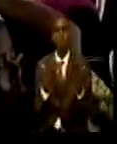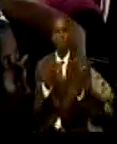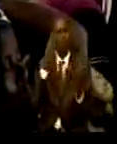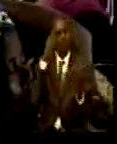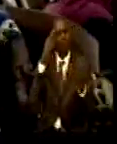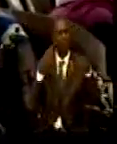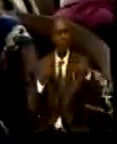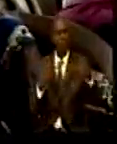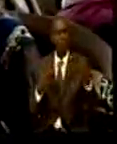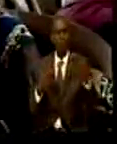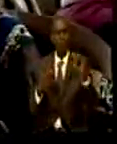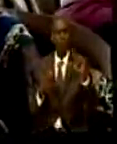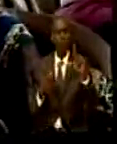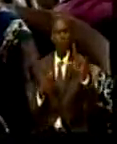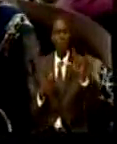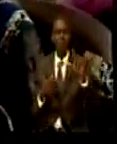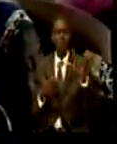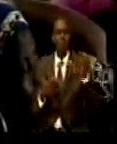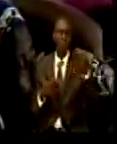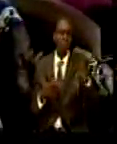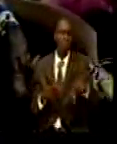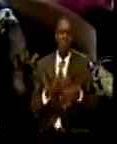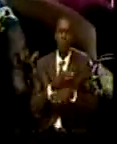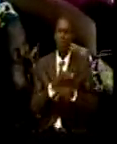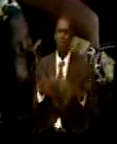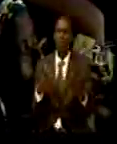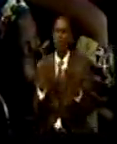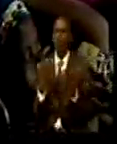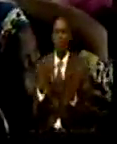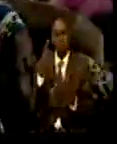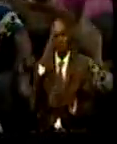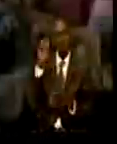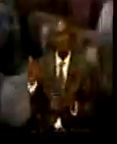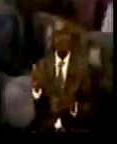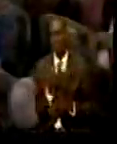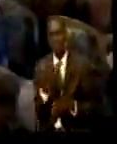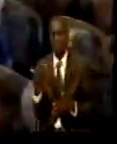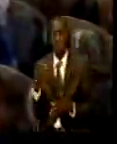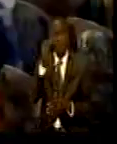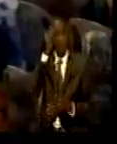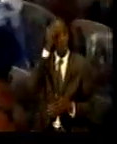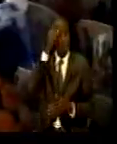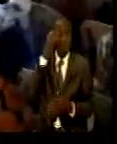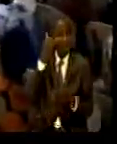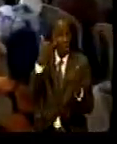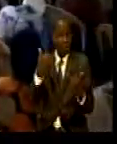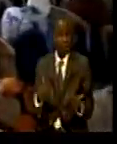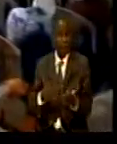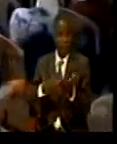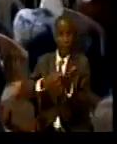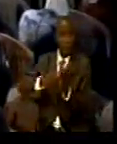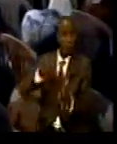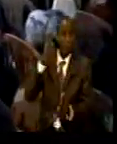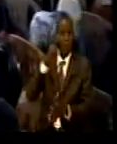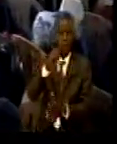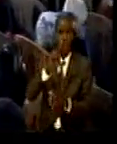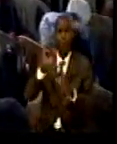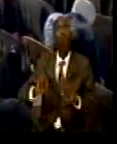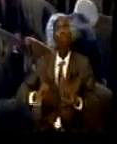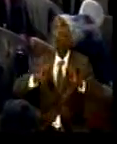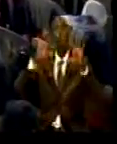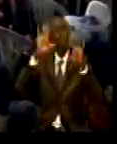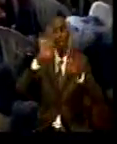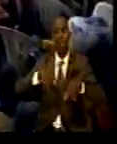know, sweating or whatever. Understand, the moment you hold on to the Lord, he is my Savior,